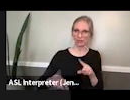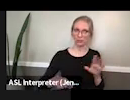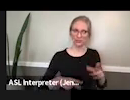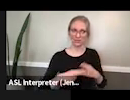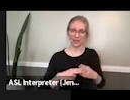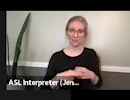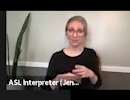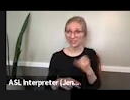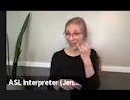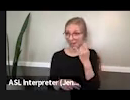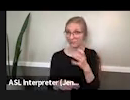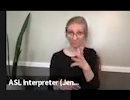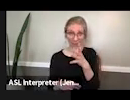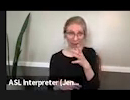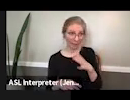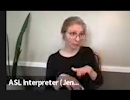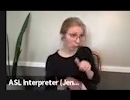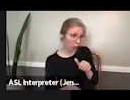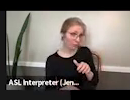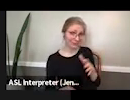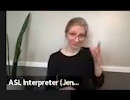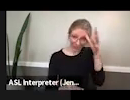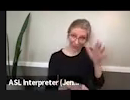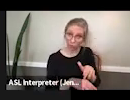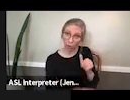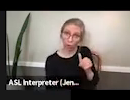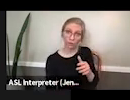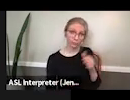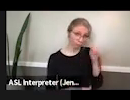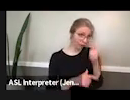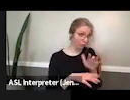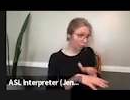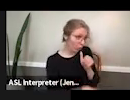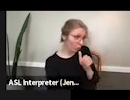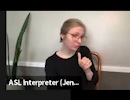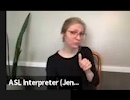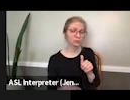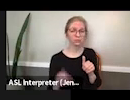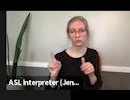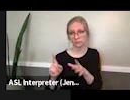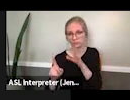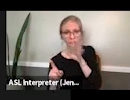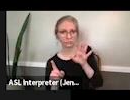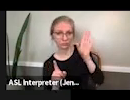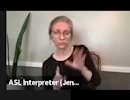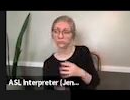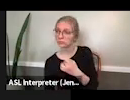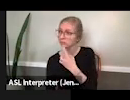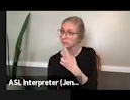it, if mom says it, if dad says it, if brother says it, if you have it on a record? Anyone. Huh?